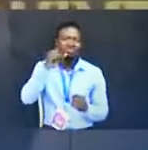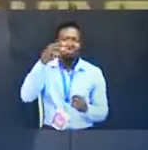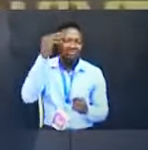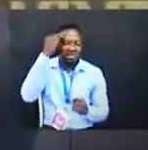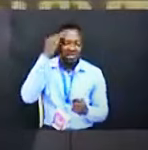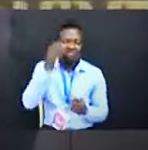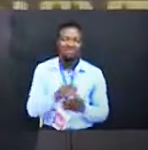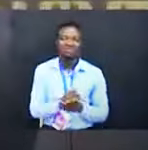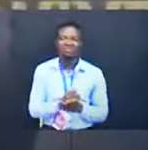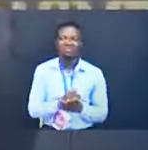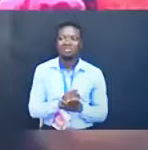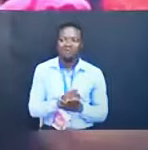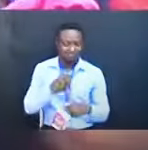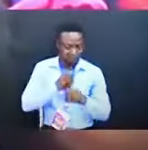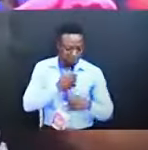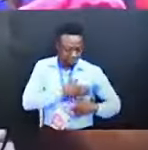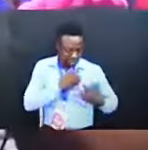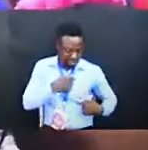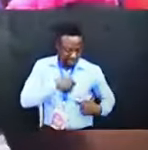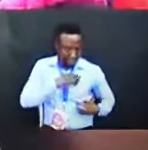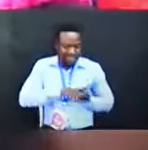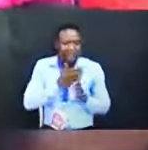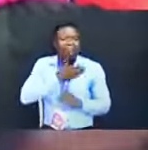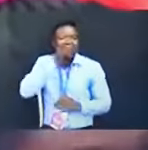May God help all of us.